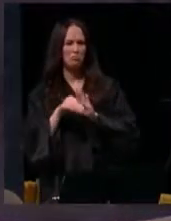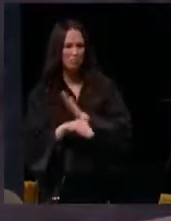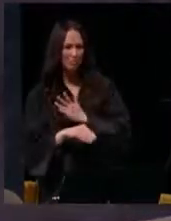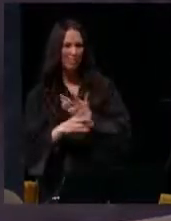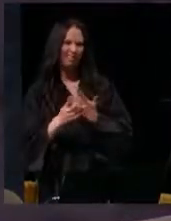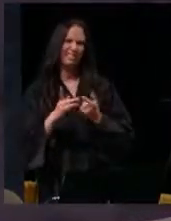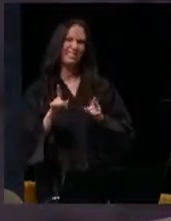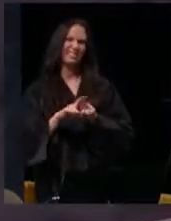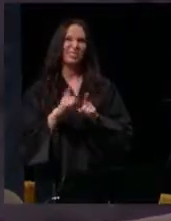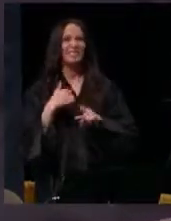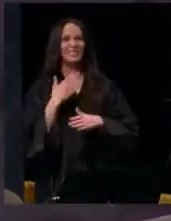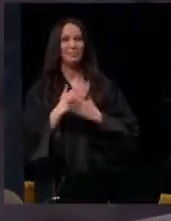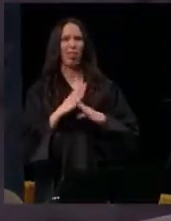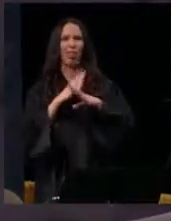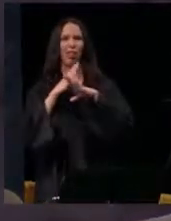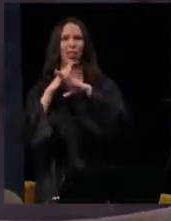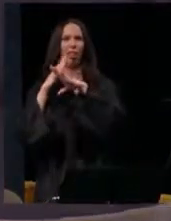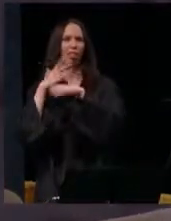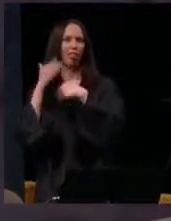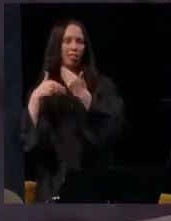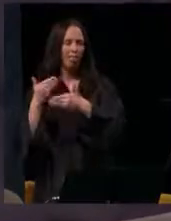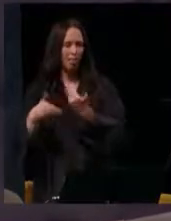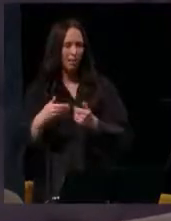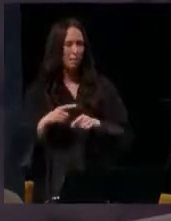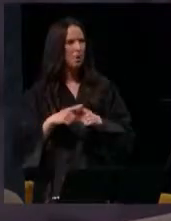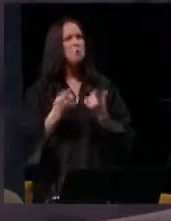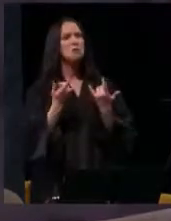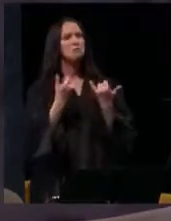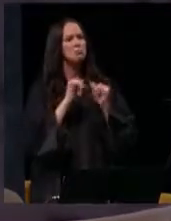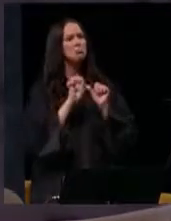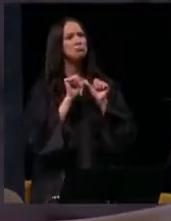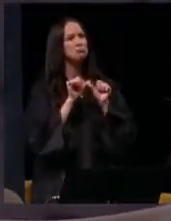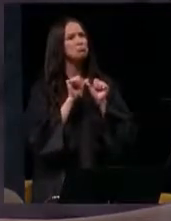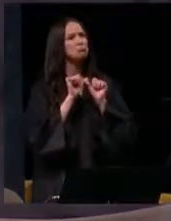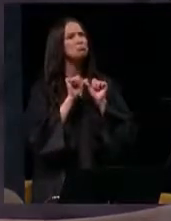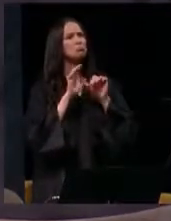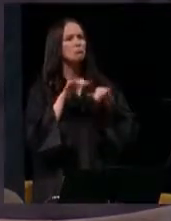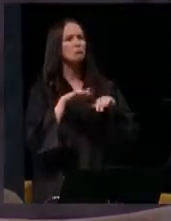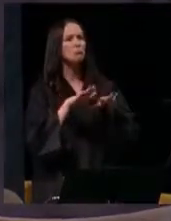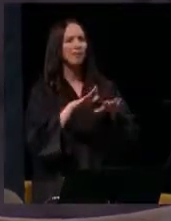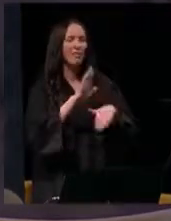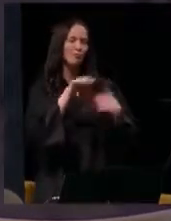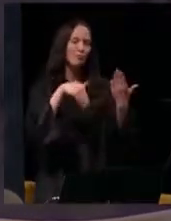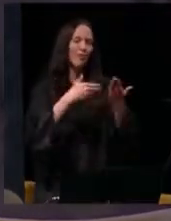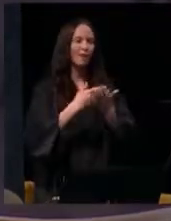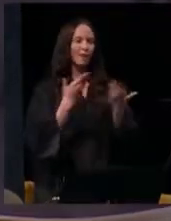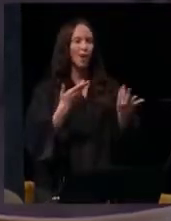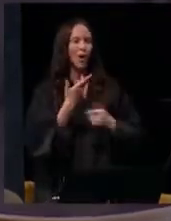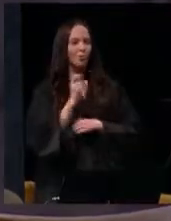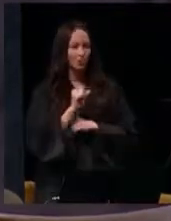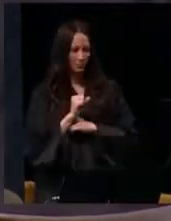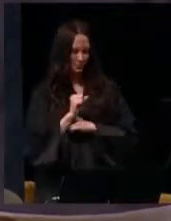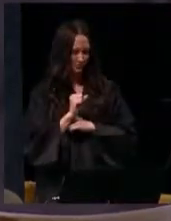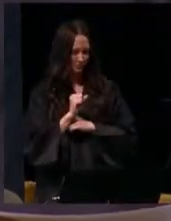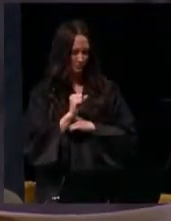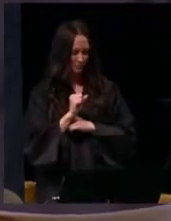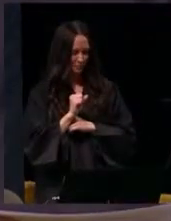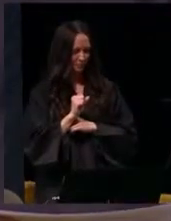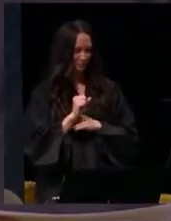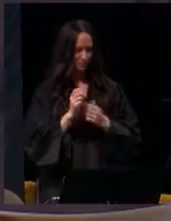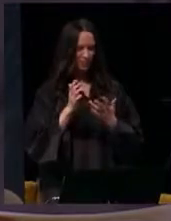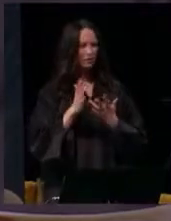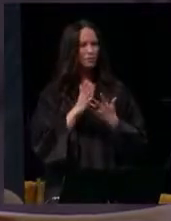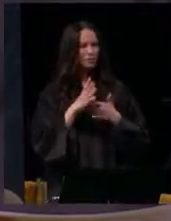dams along the way. However, we kept flowing and eventually made it to high school. As freshmen, we walked